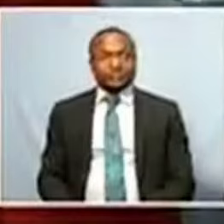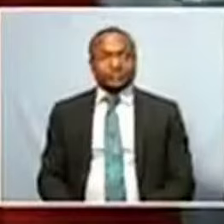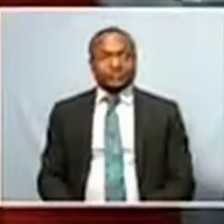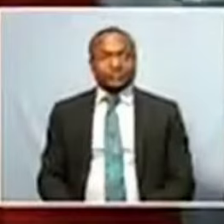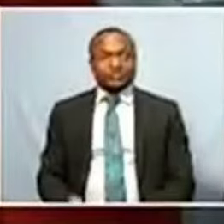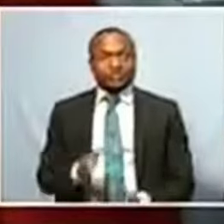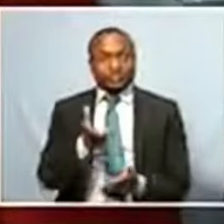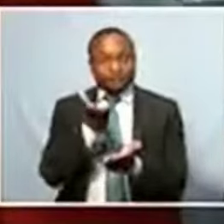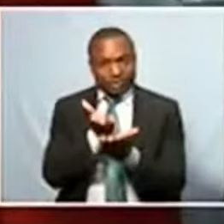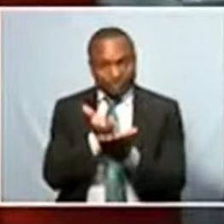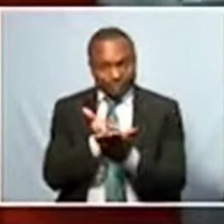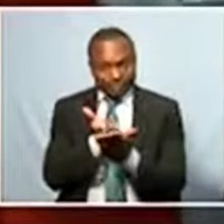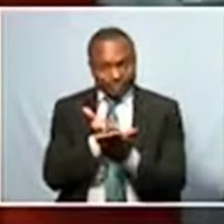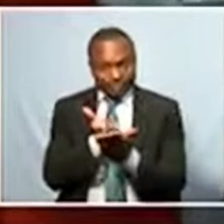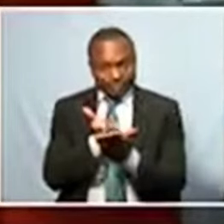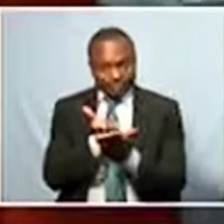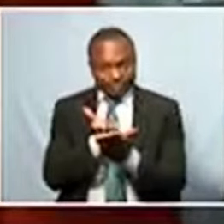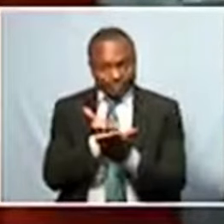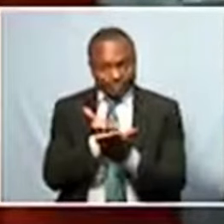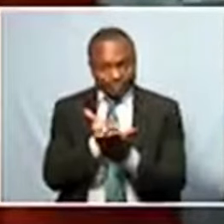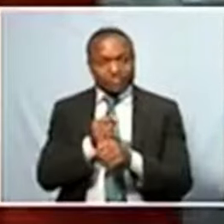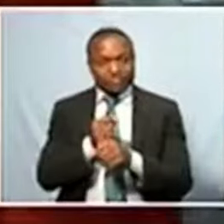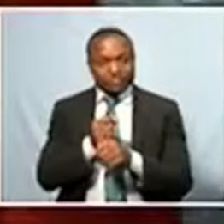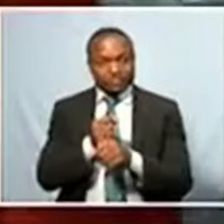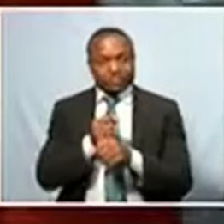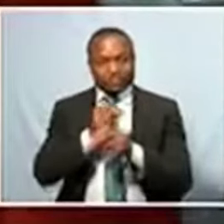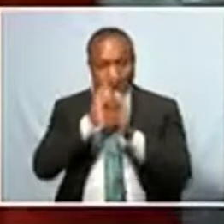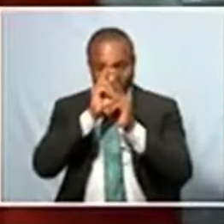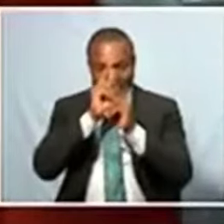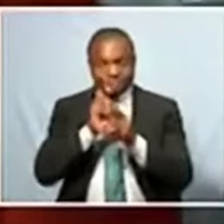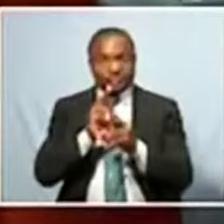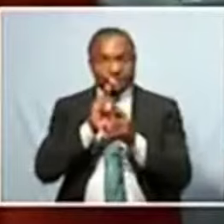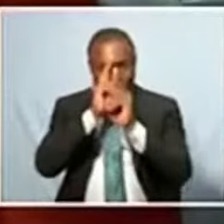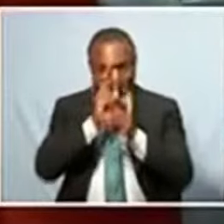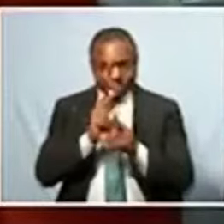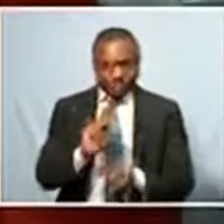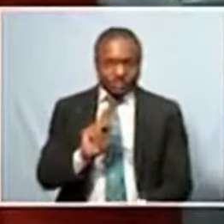the proposal, Mr. Kafwaya,